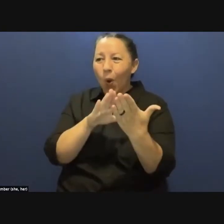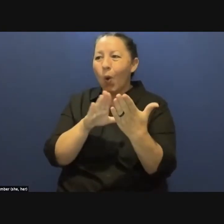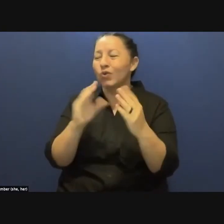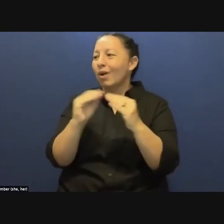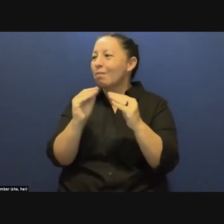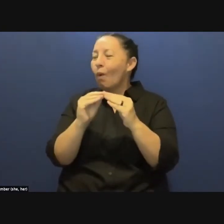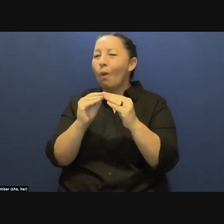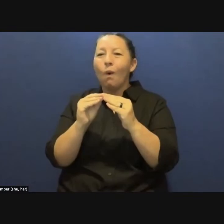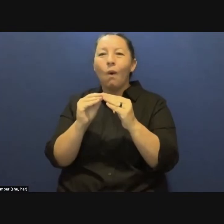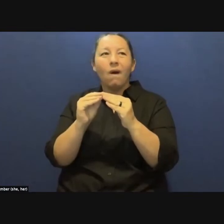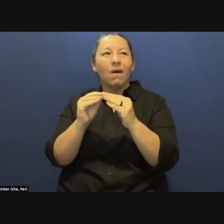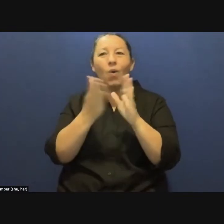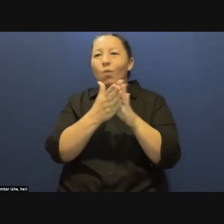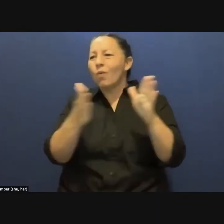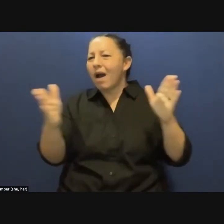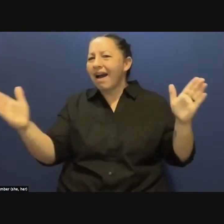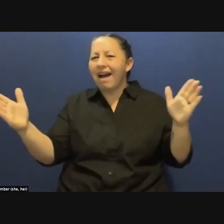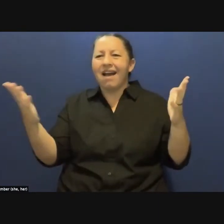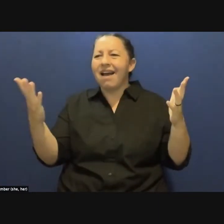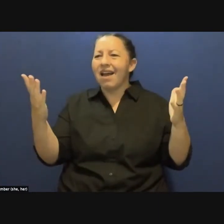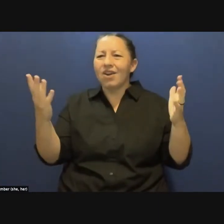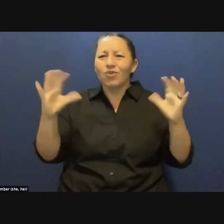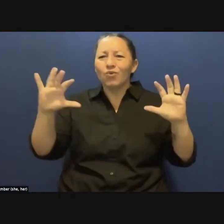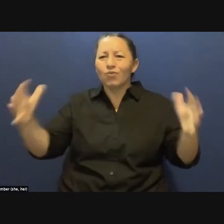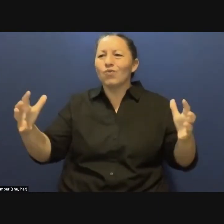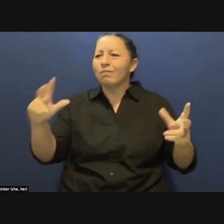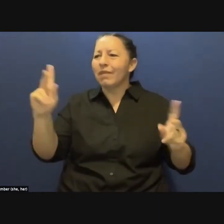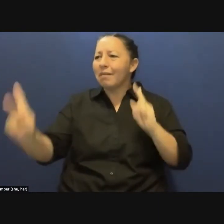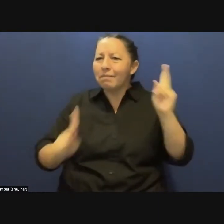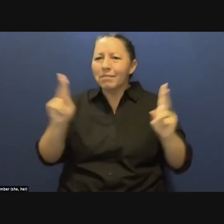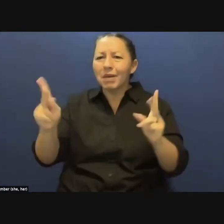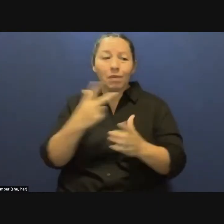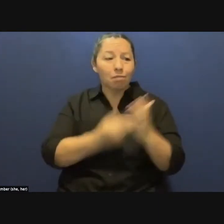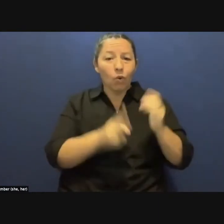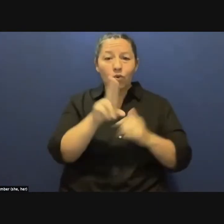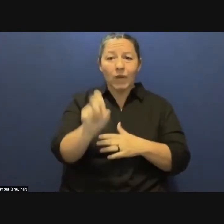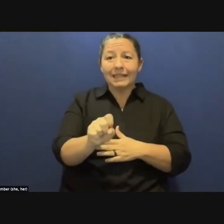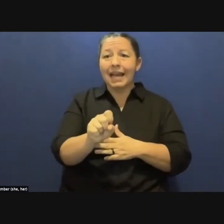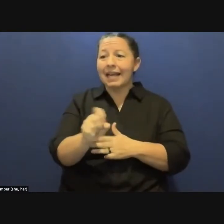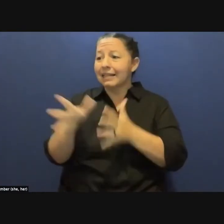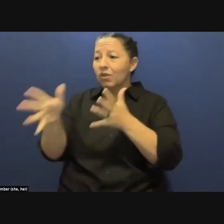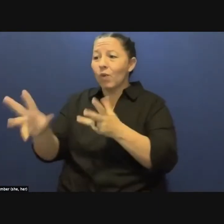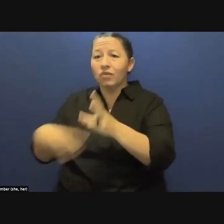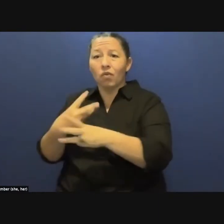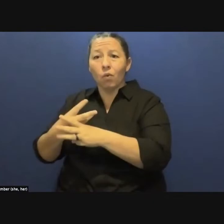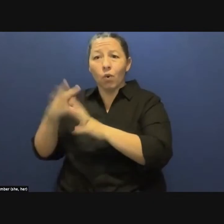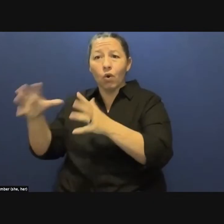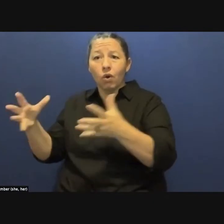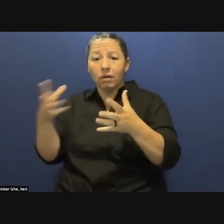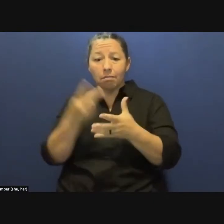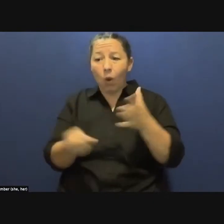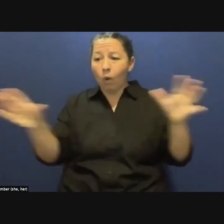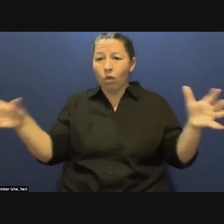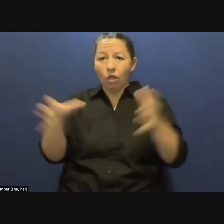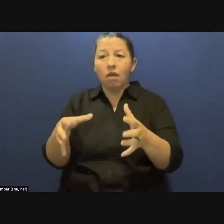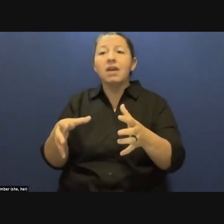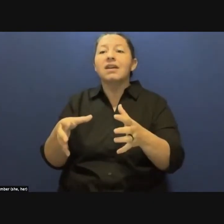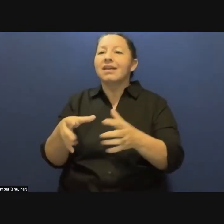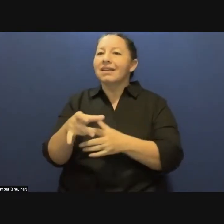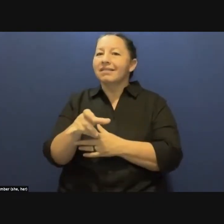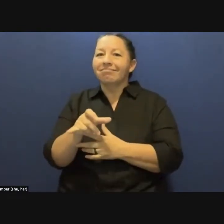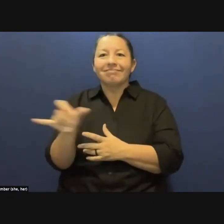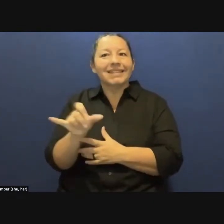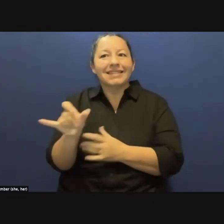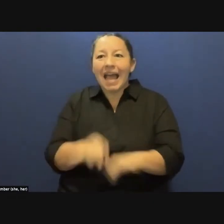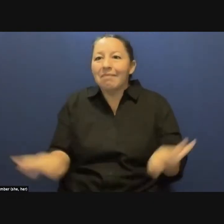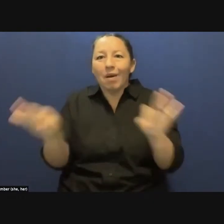of the populace, both in the United States and the rest of the world, is as important as anything